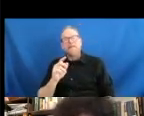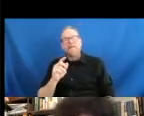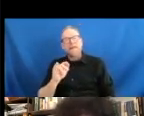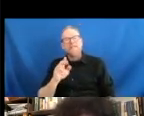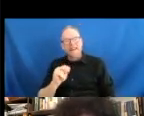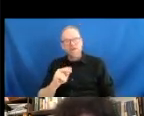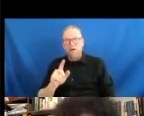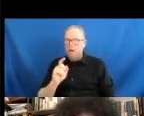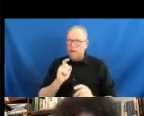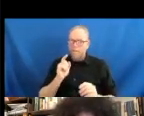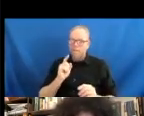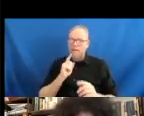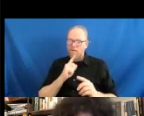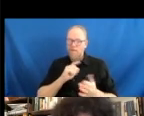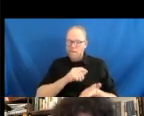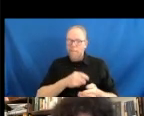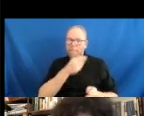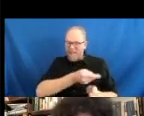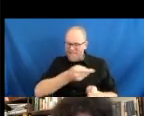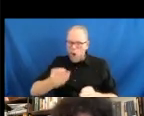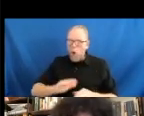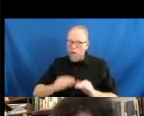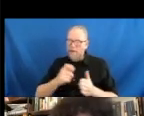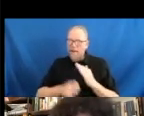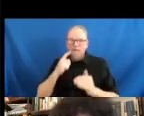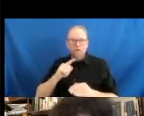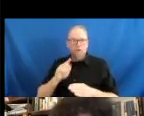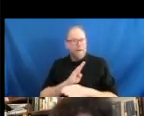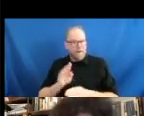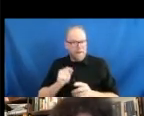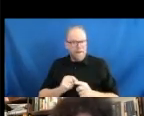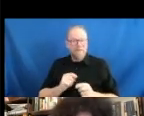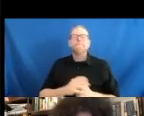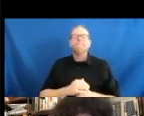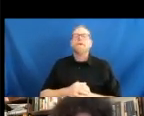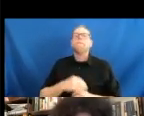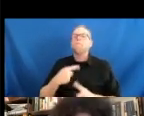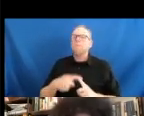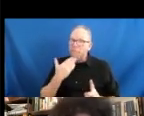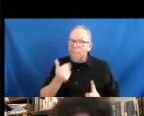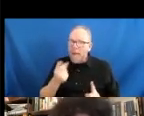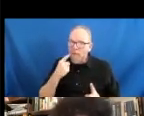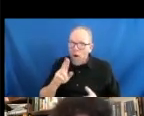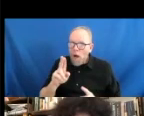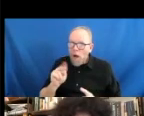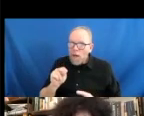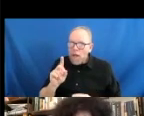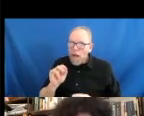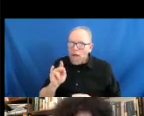on the entity. They can also be a better option for undocumented workers since they